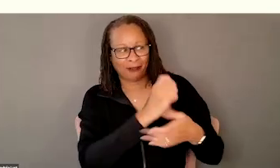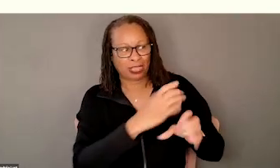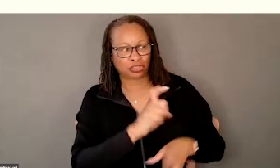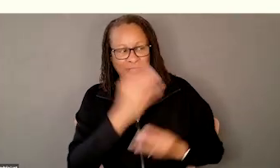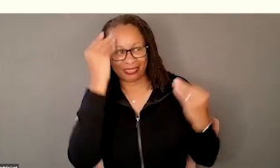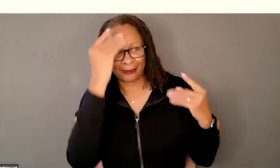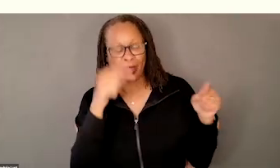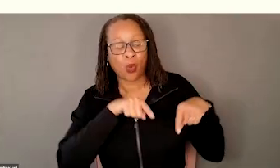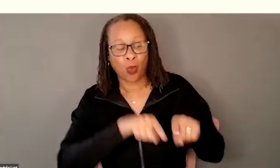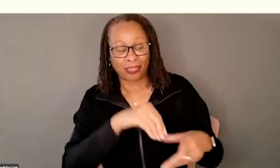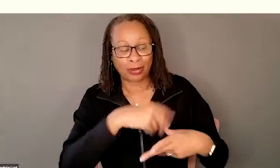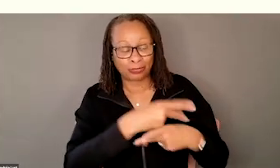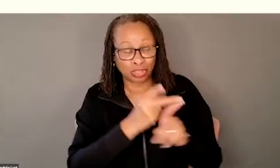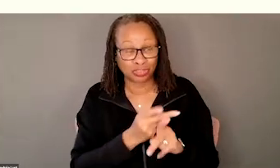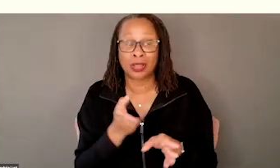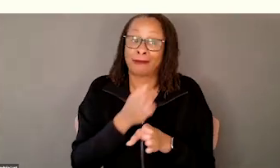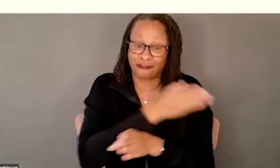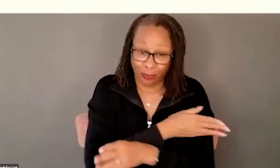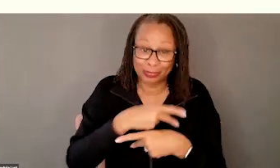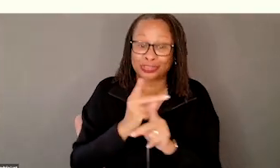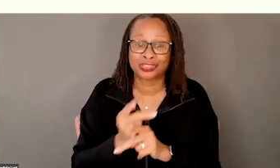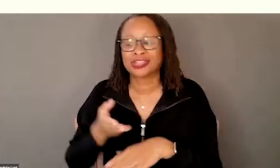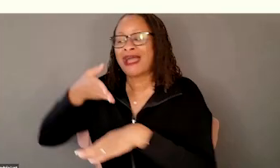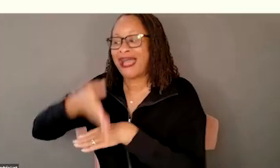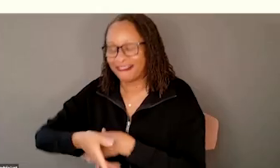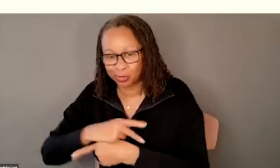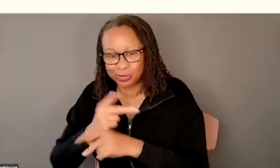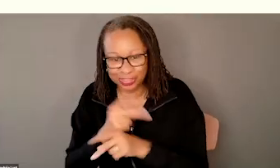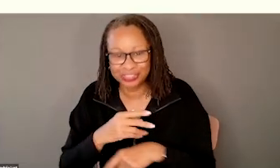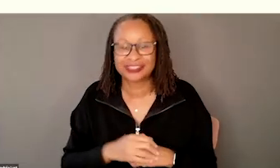while they're in production, before they're in production, after they're in production.